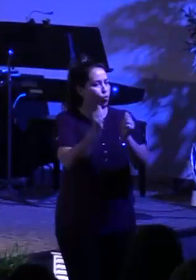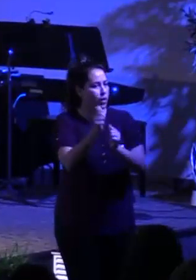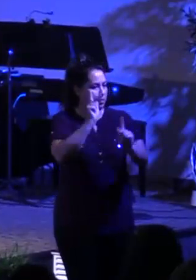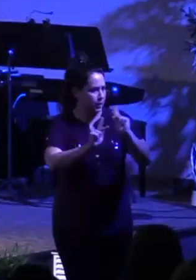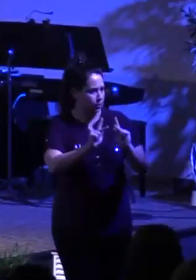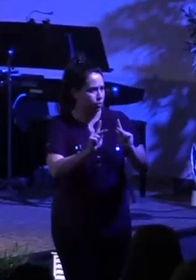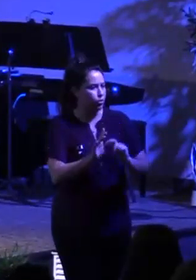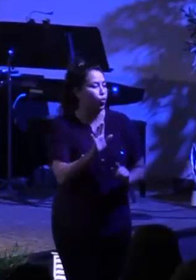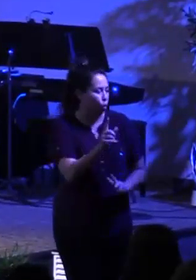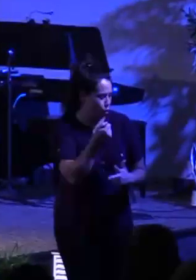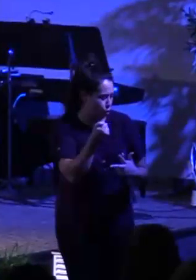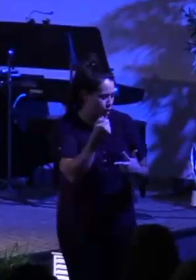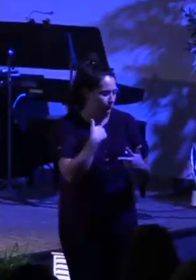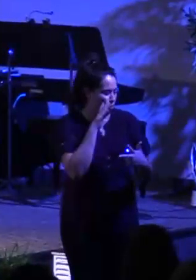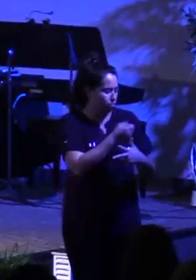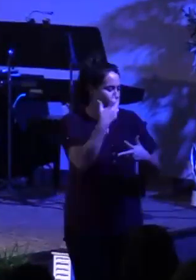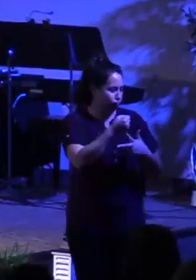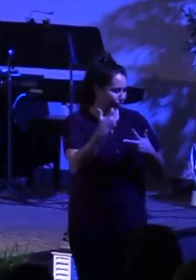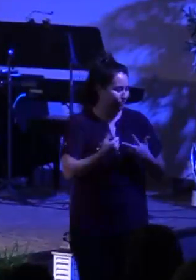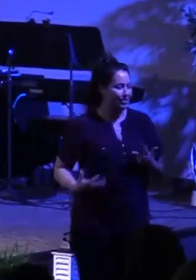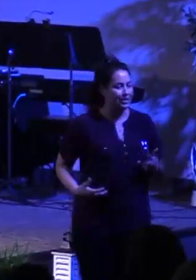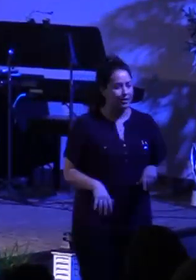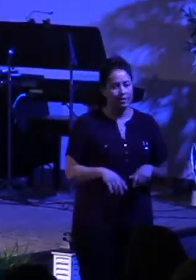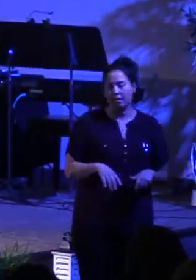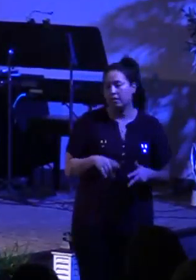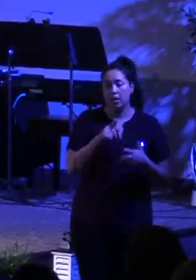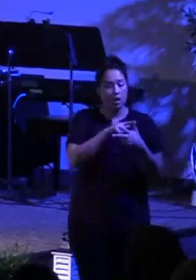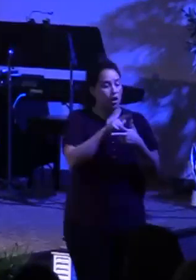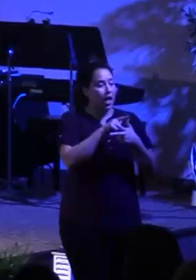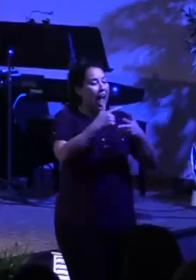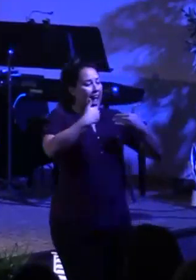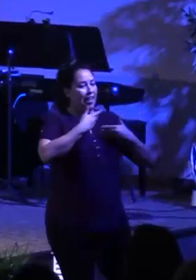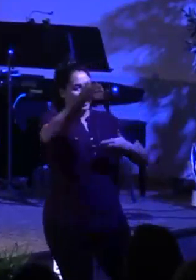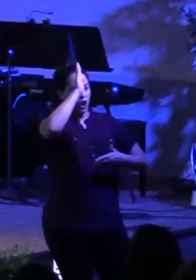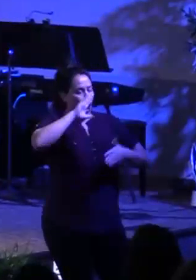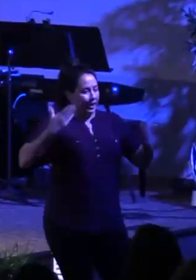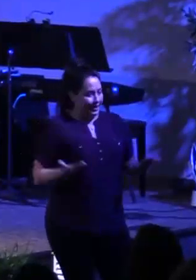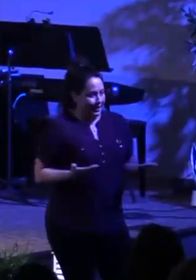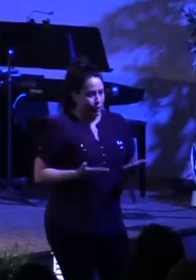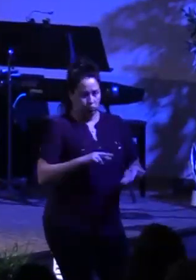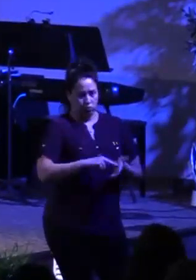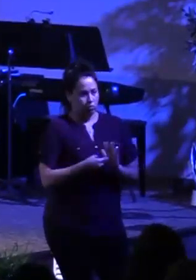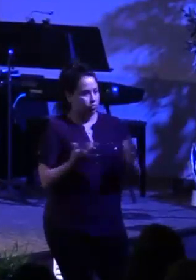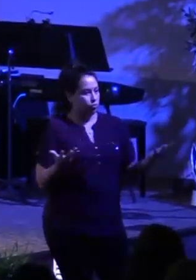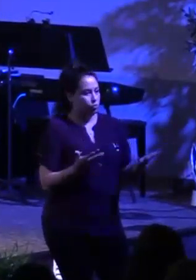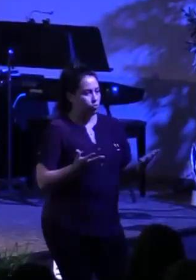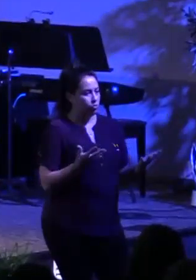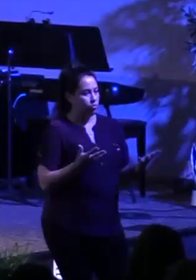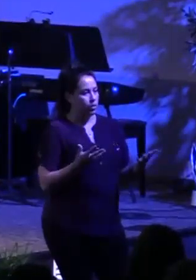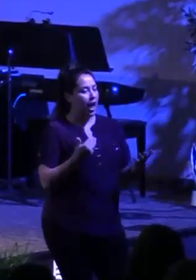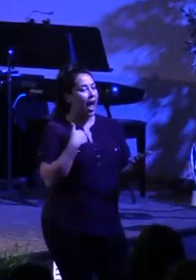minute. So practice the presence of God is this. It's essentially developing spiritual